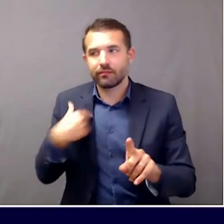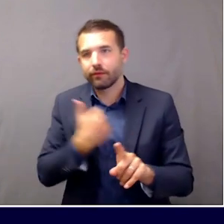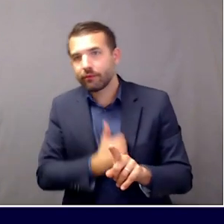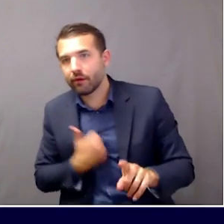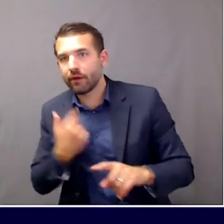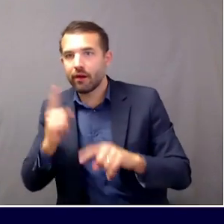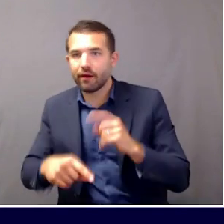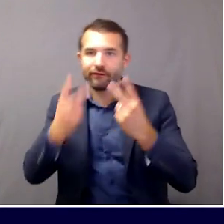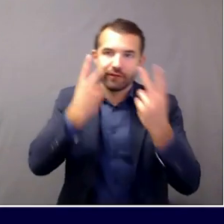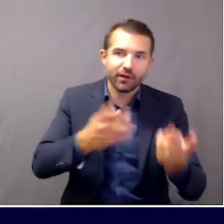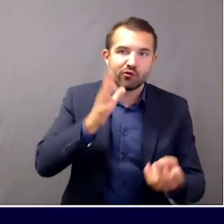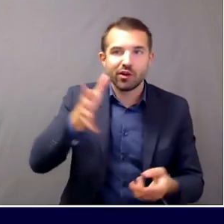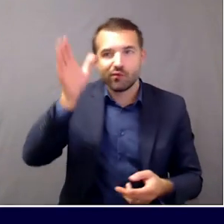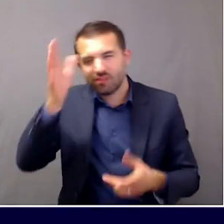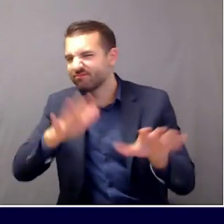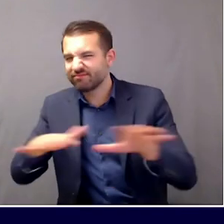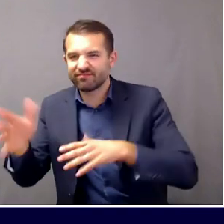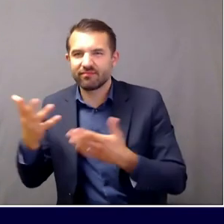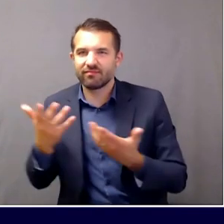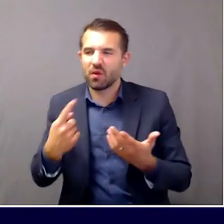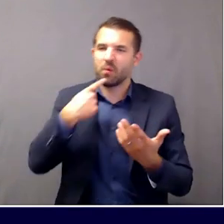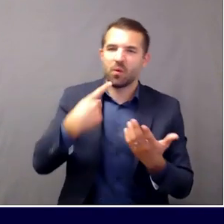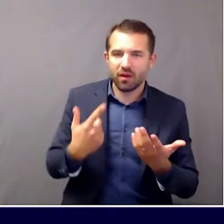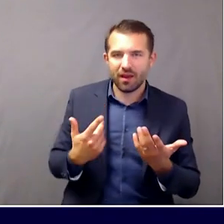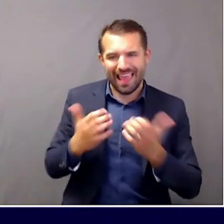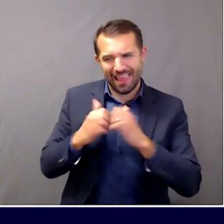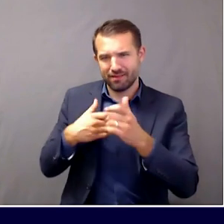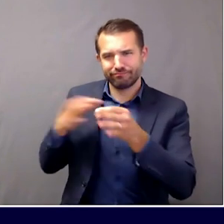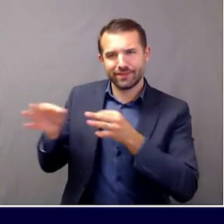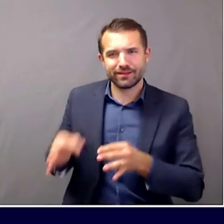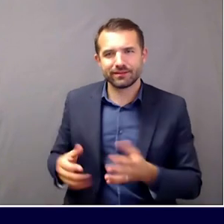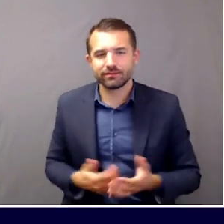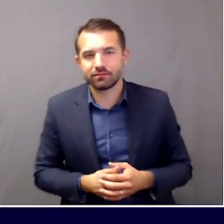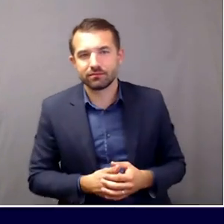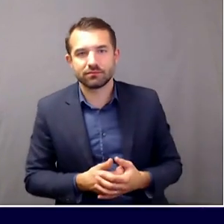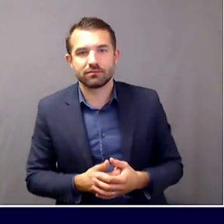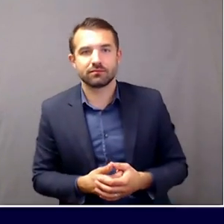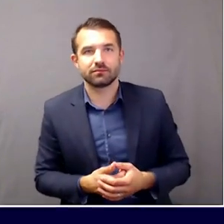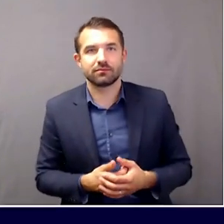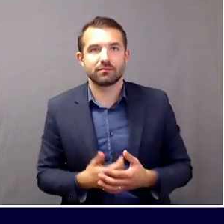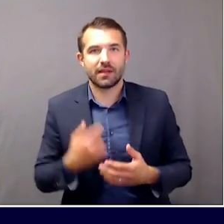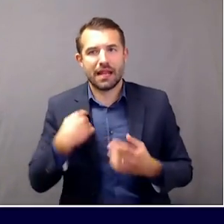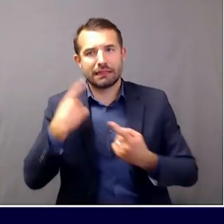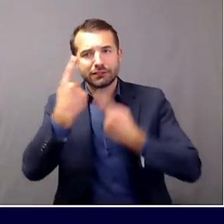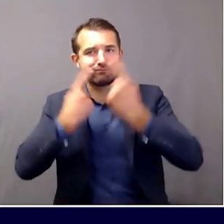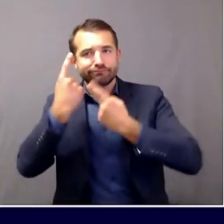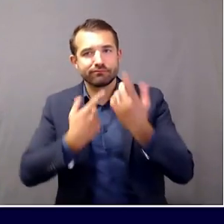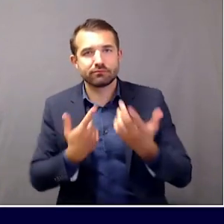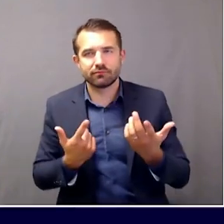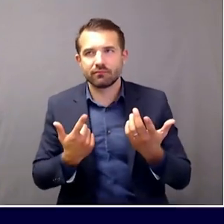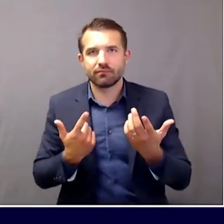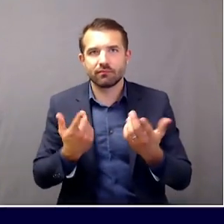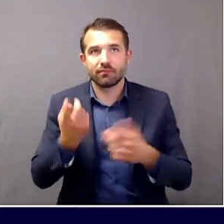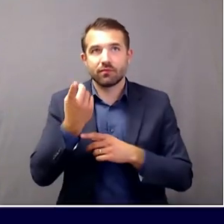Alyssa, we've been thinking about this a lot, and none other than Dr. Fauci himself